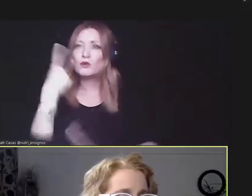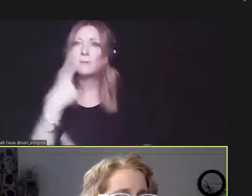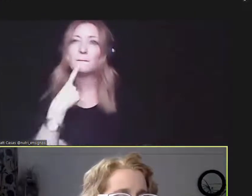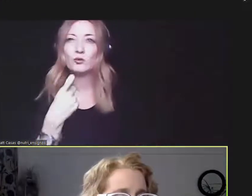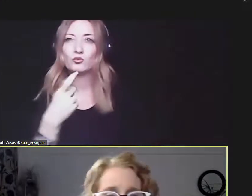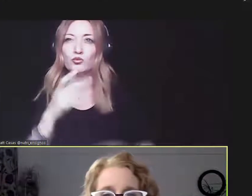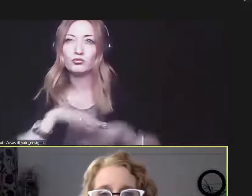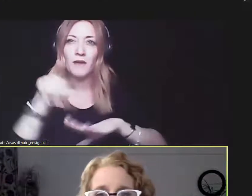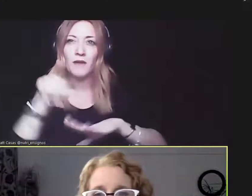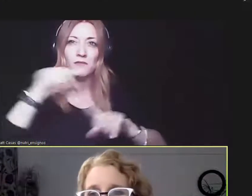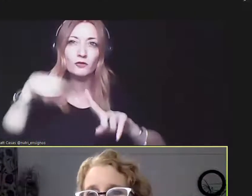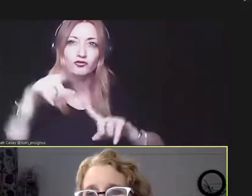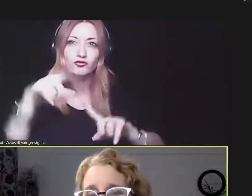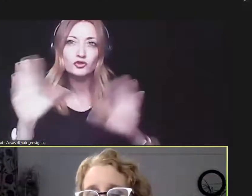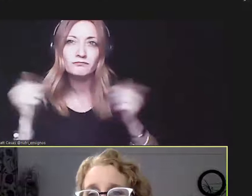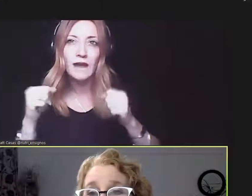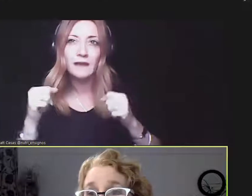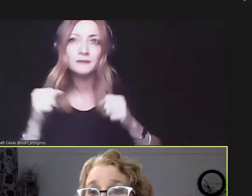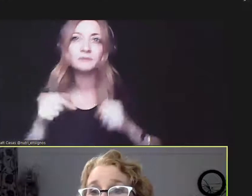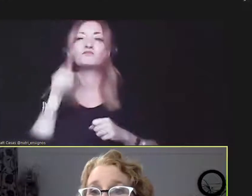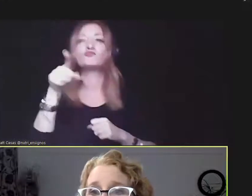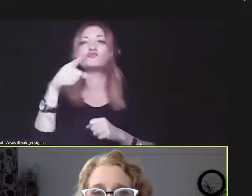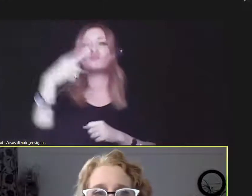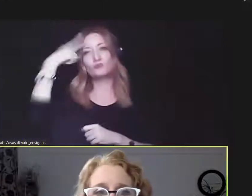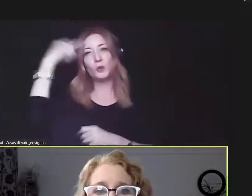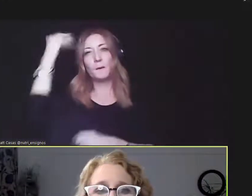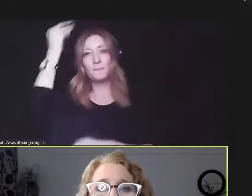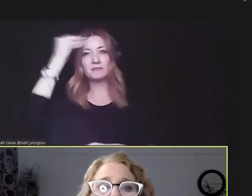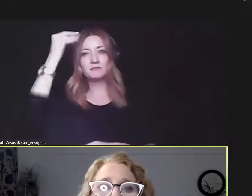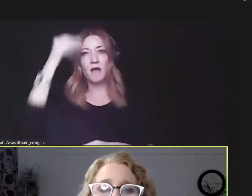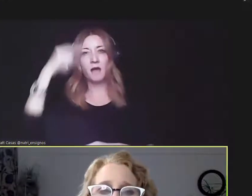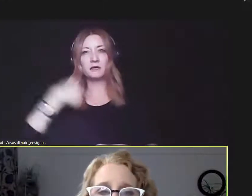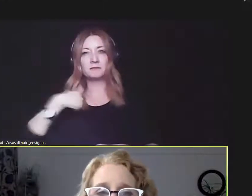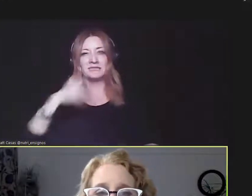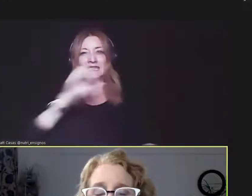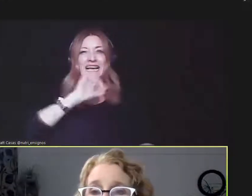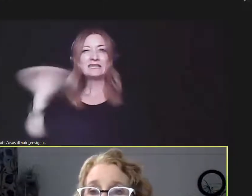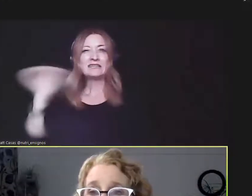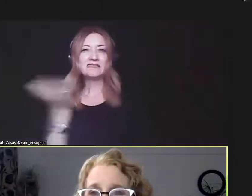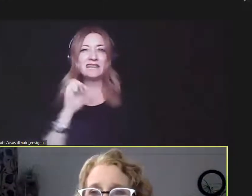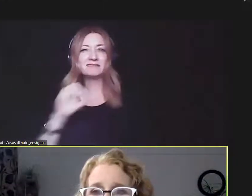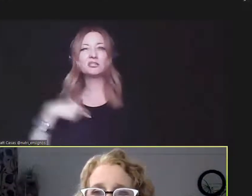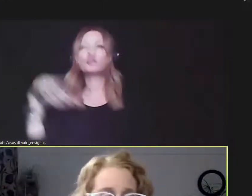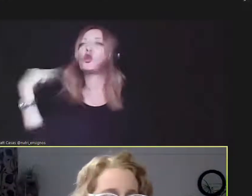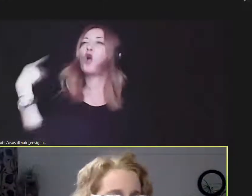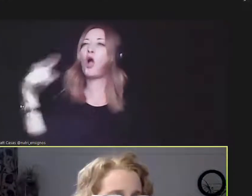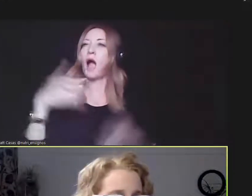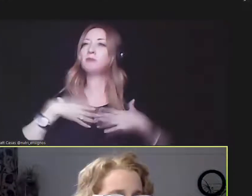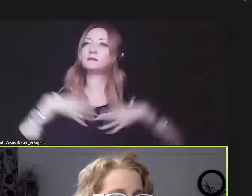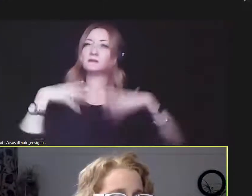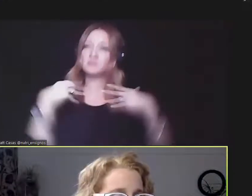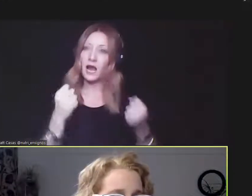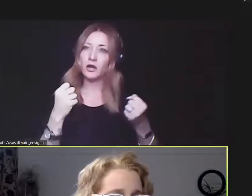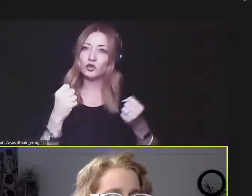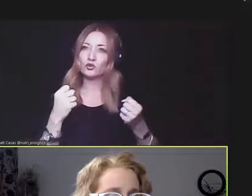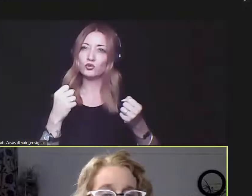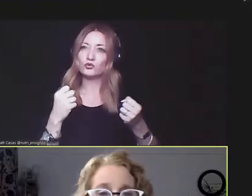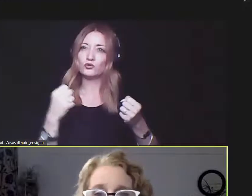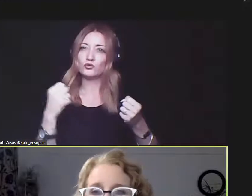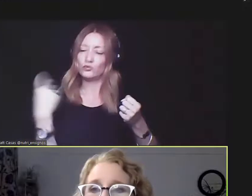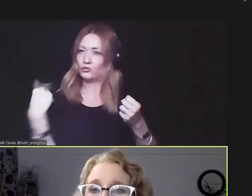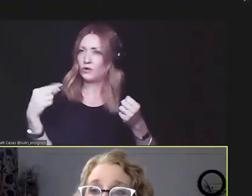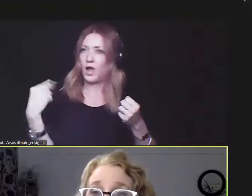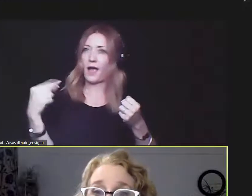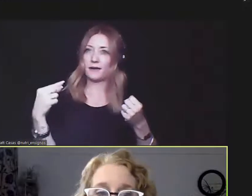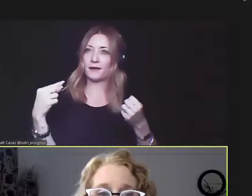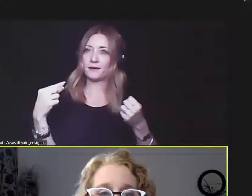And, I get asked all the time, what are some things I can do that can